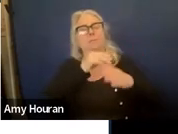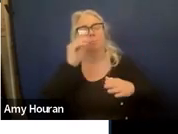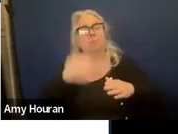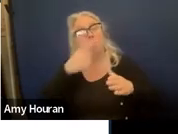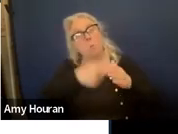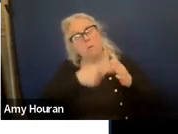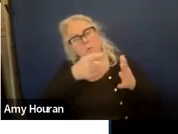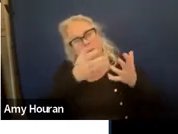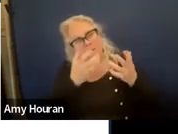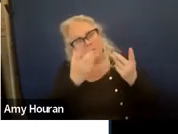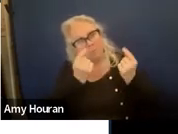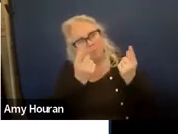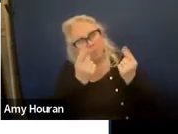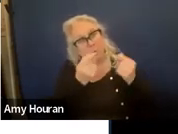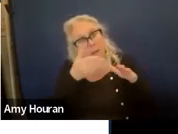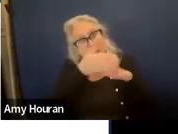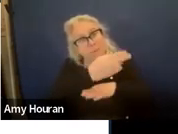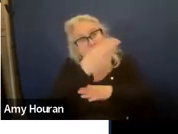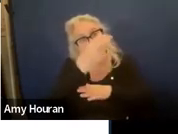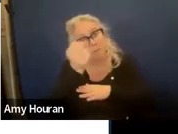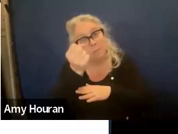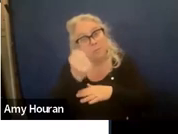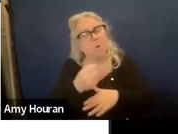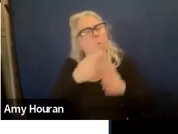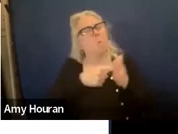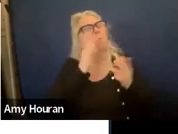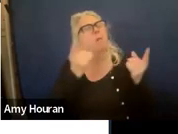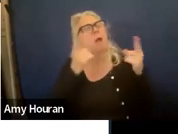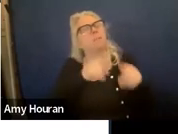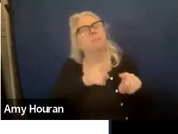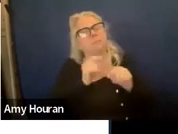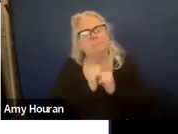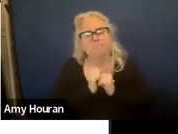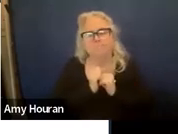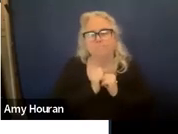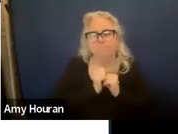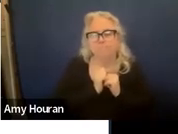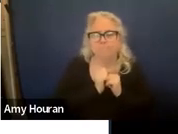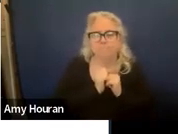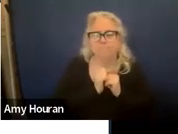they want to do after high school. What's going to happen after high school?